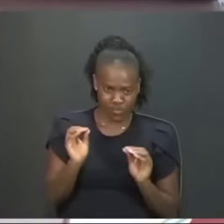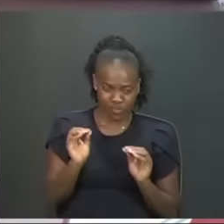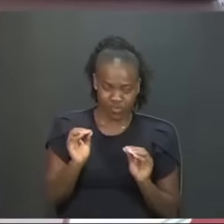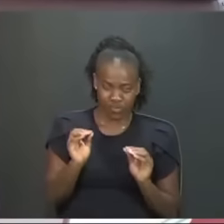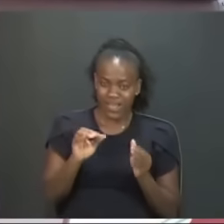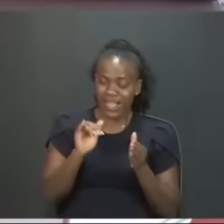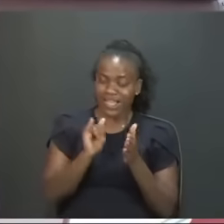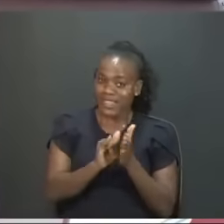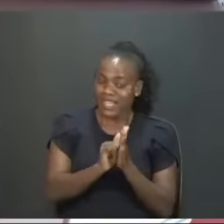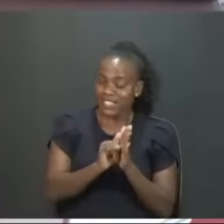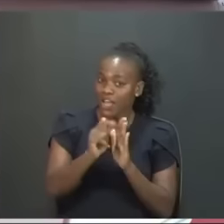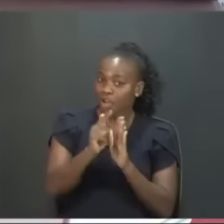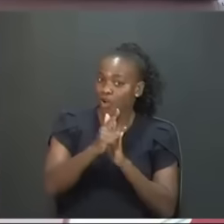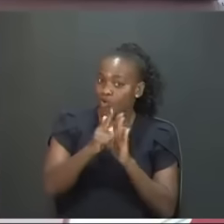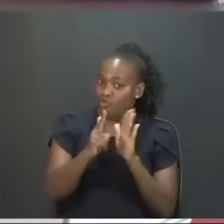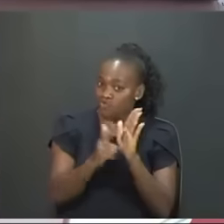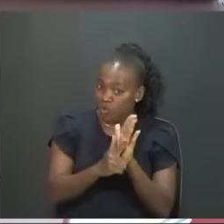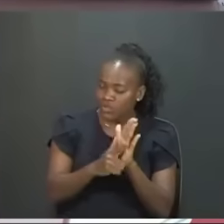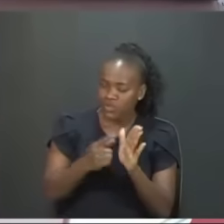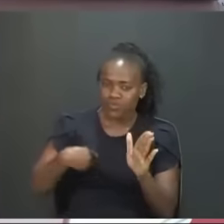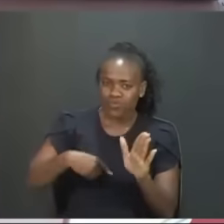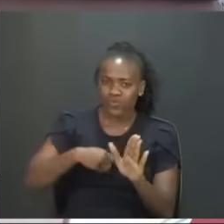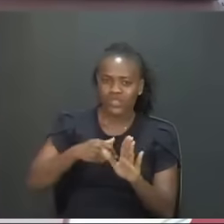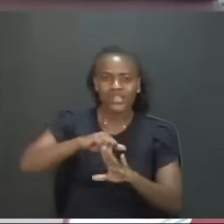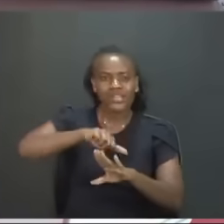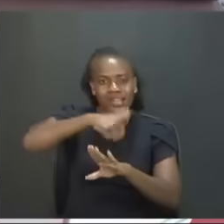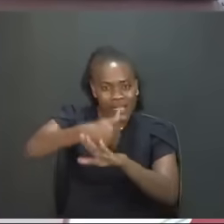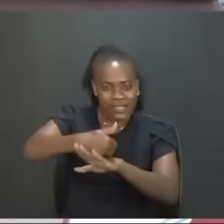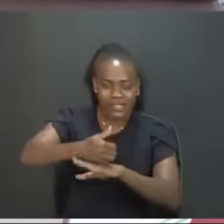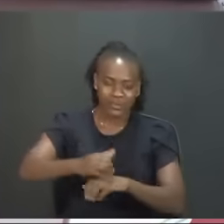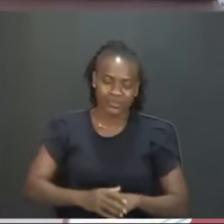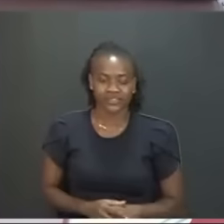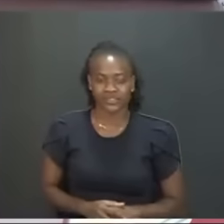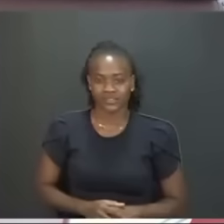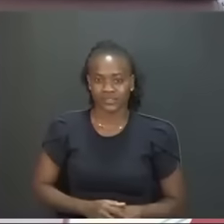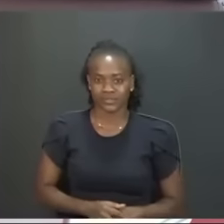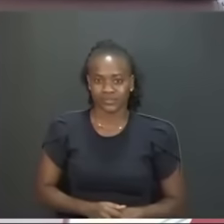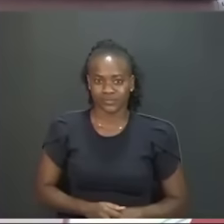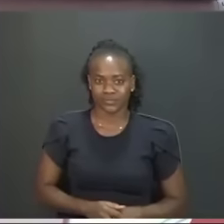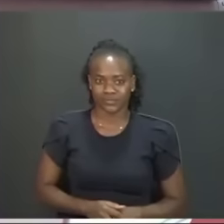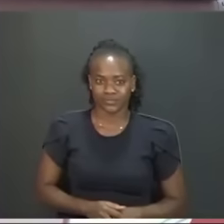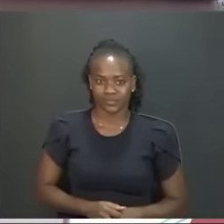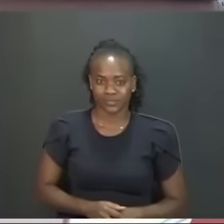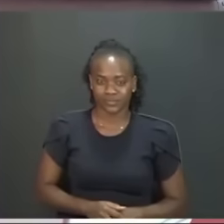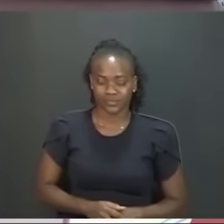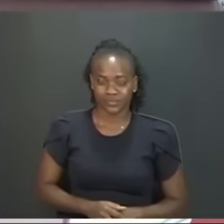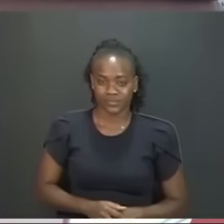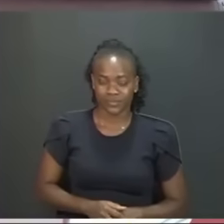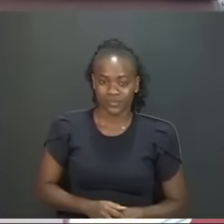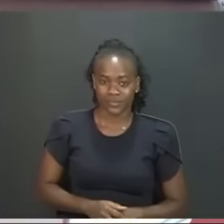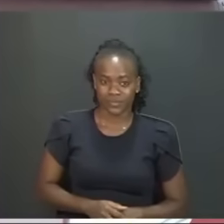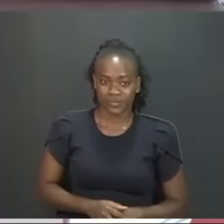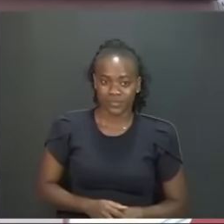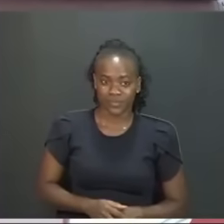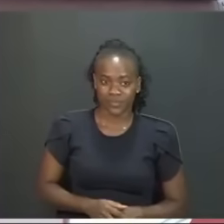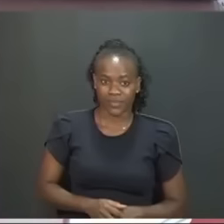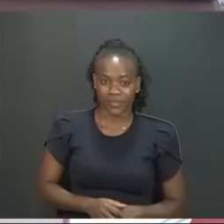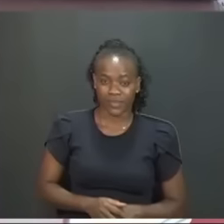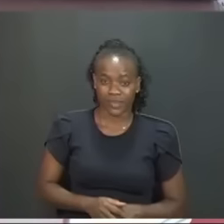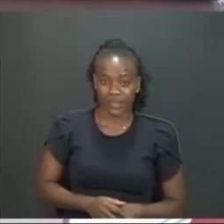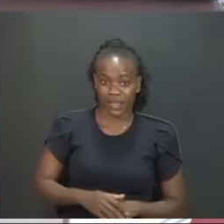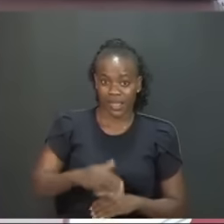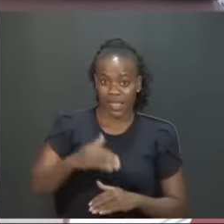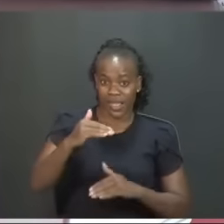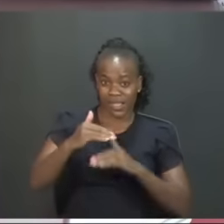rules enacted by us. Mr. Speaker, the hierarchy of laws is an